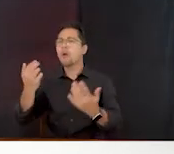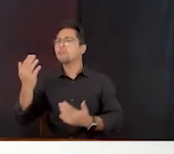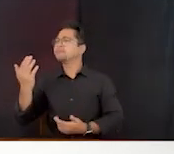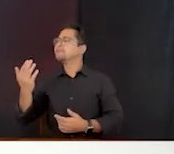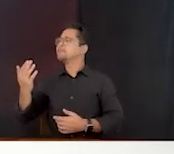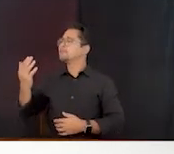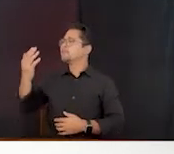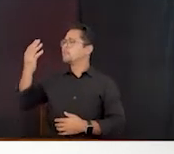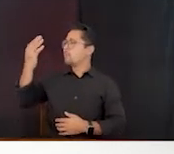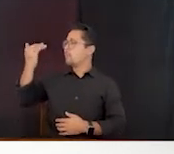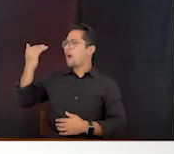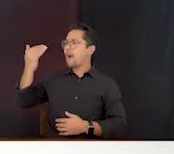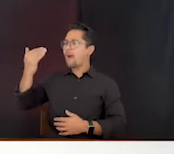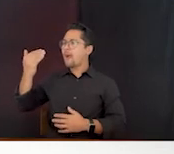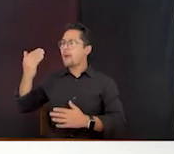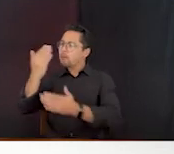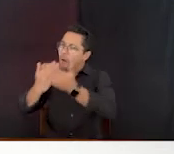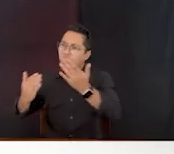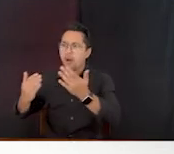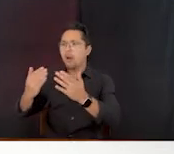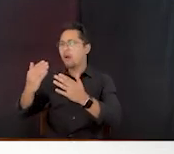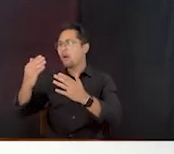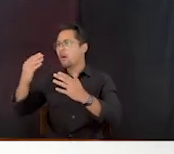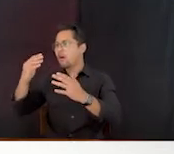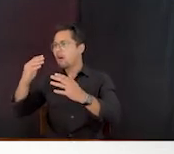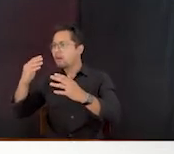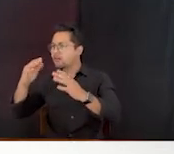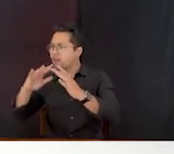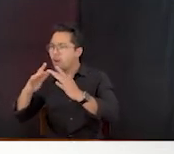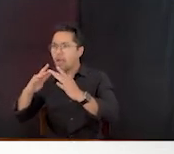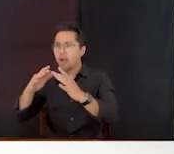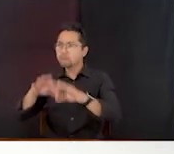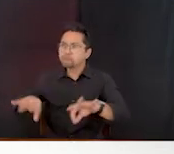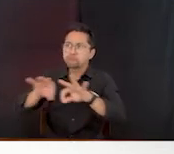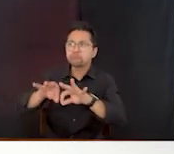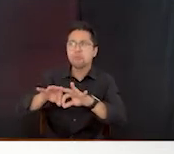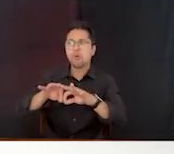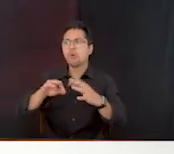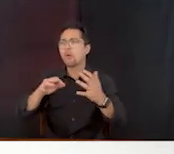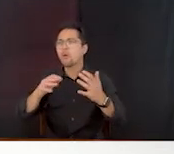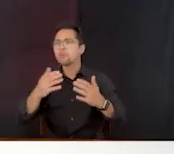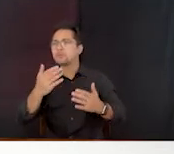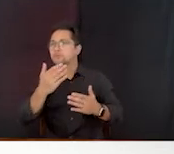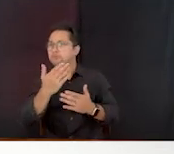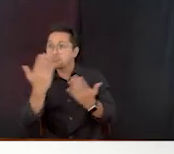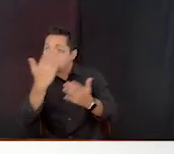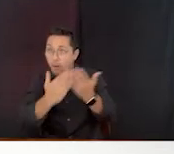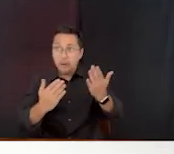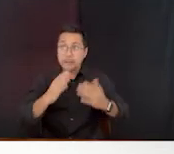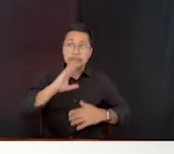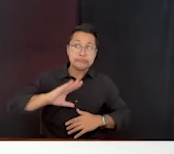online were important for you, and what challenges might you have faced? We're gonna start with Nora.